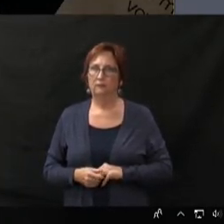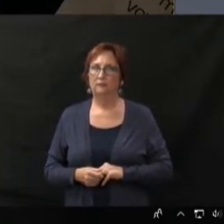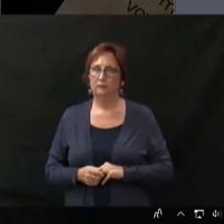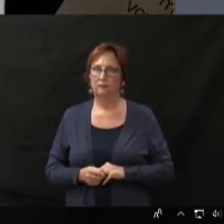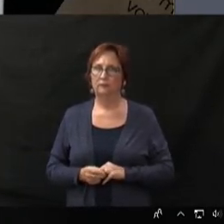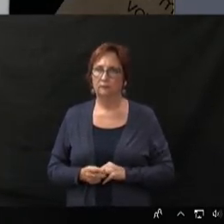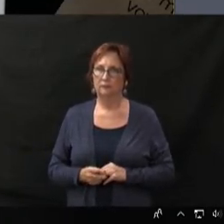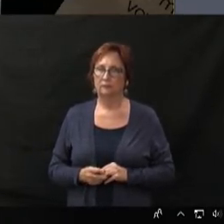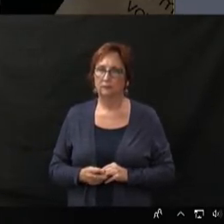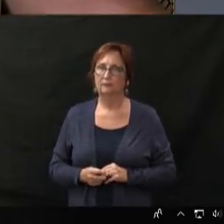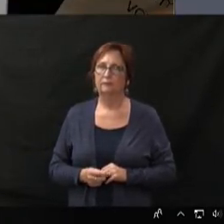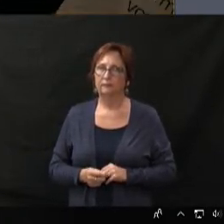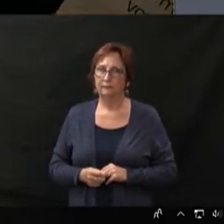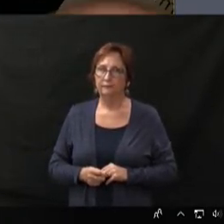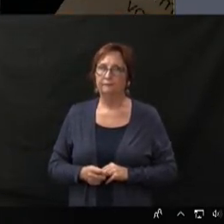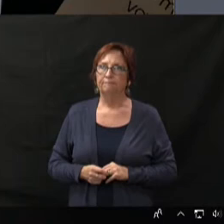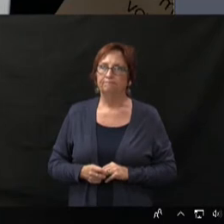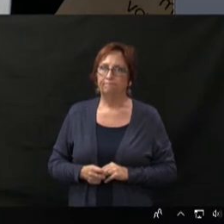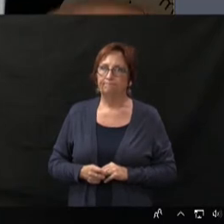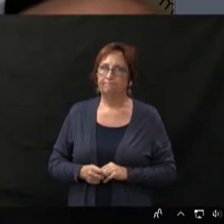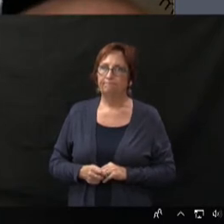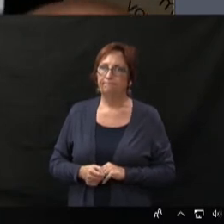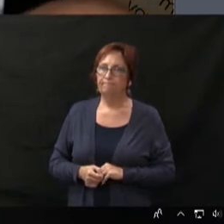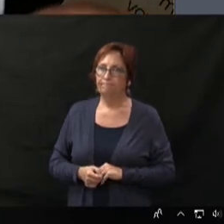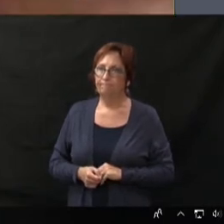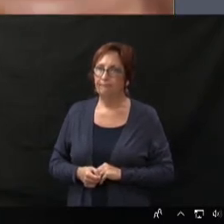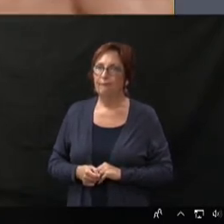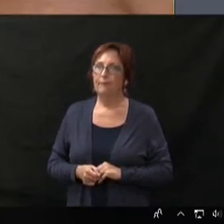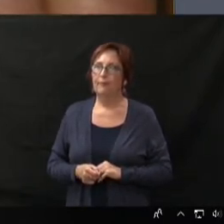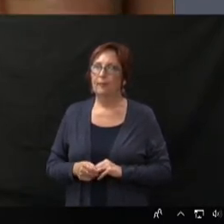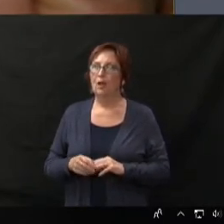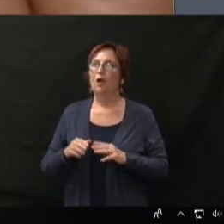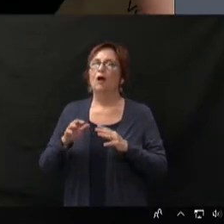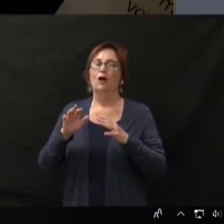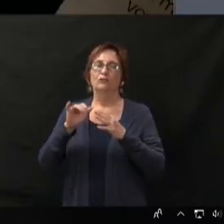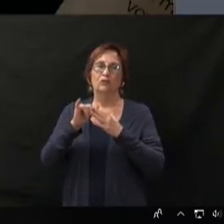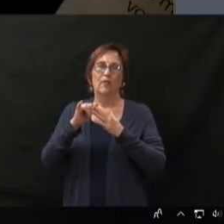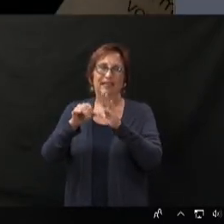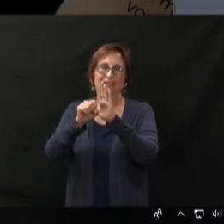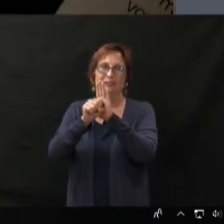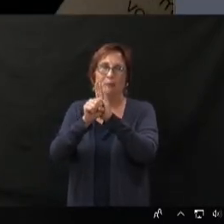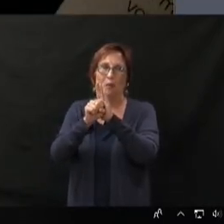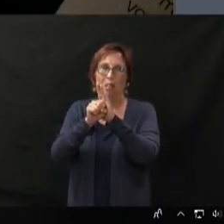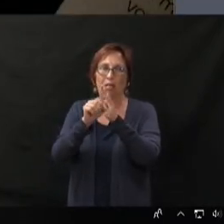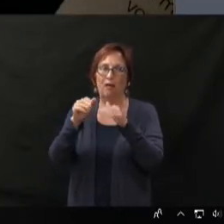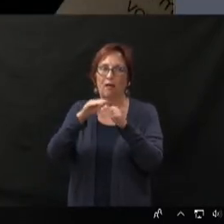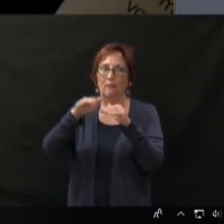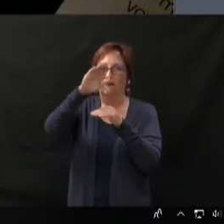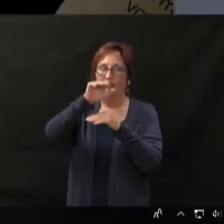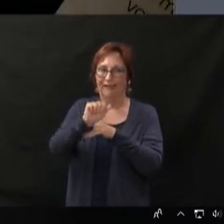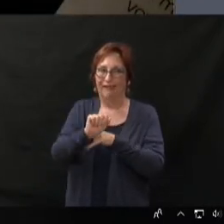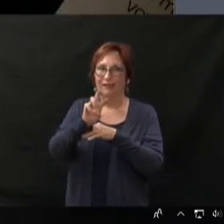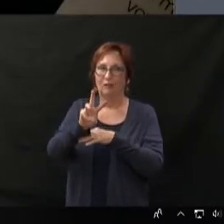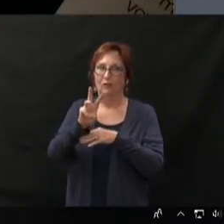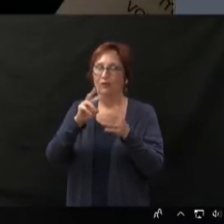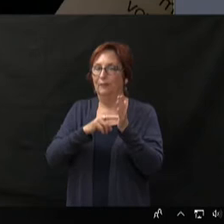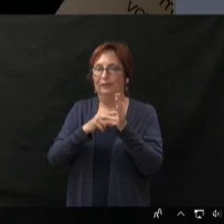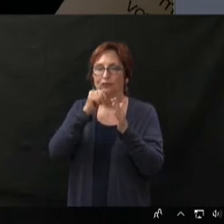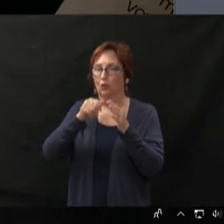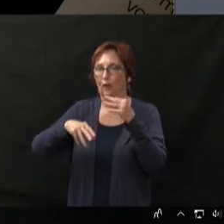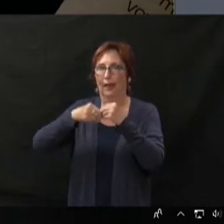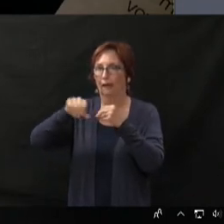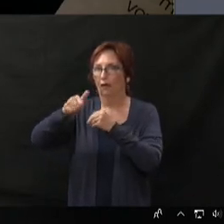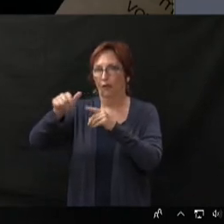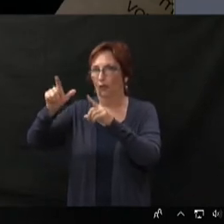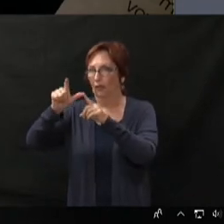that means don't put anything after that, or you're going to cover up what comes after it, because there's not very